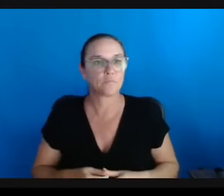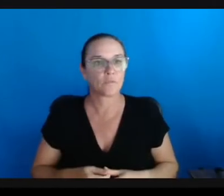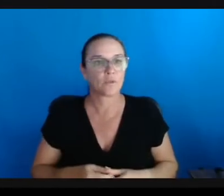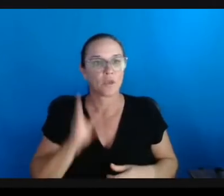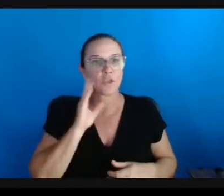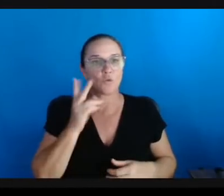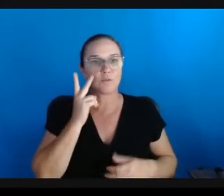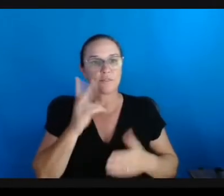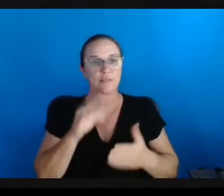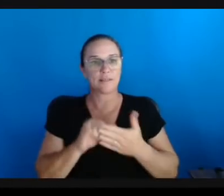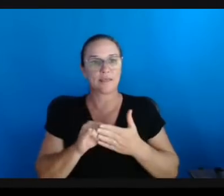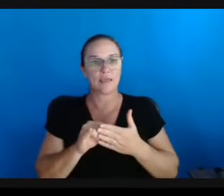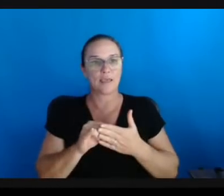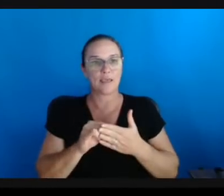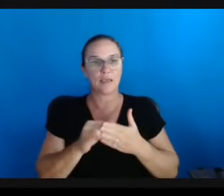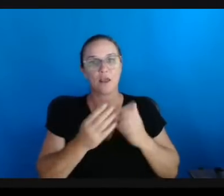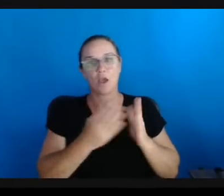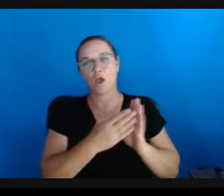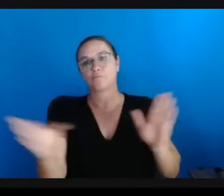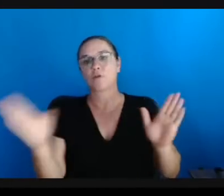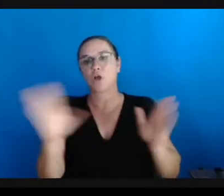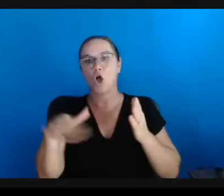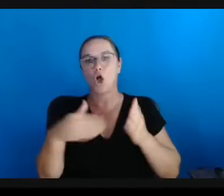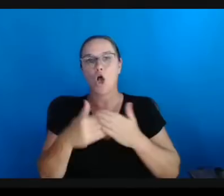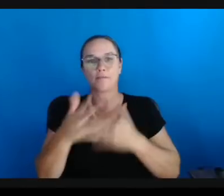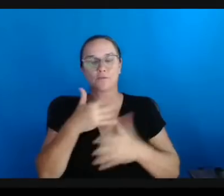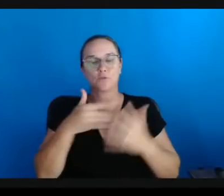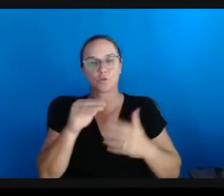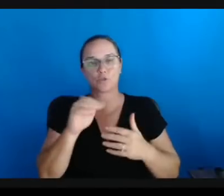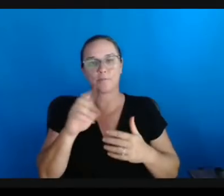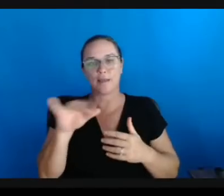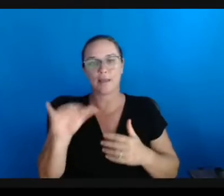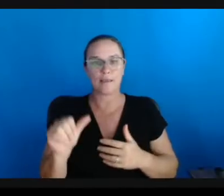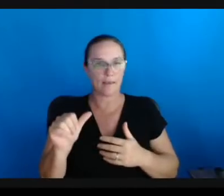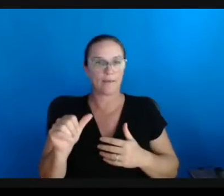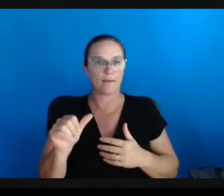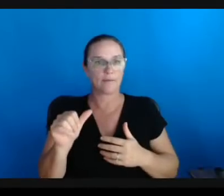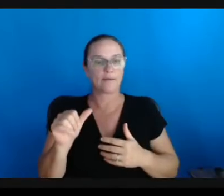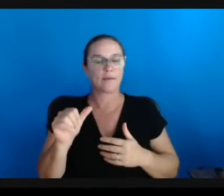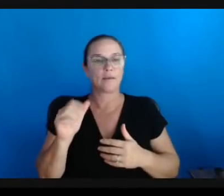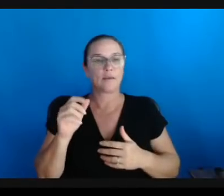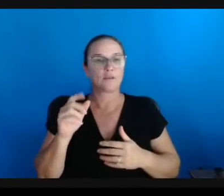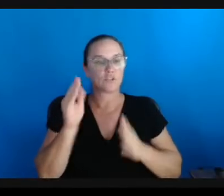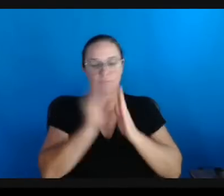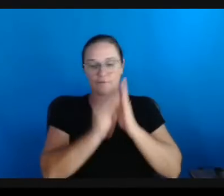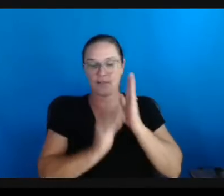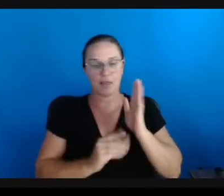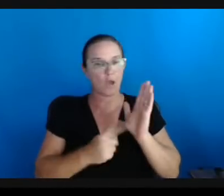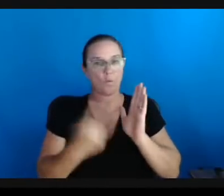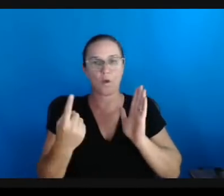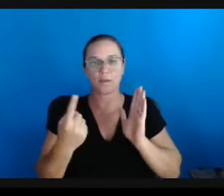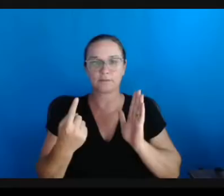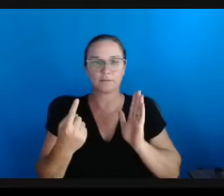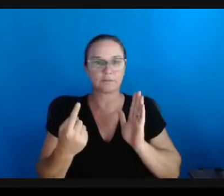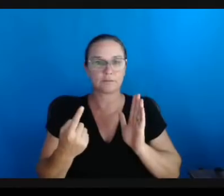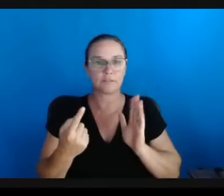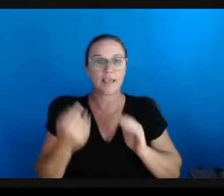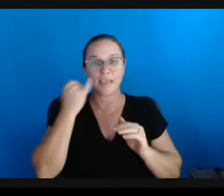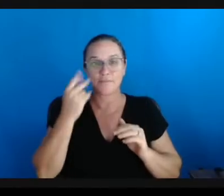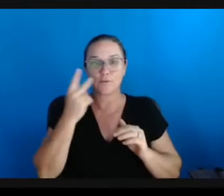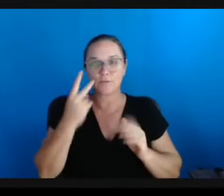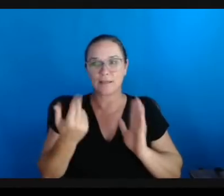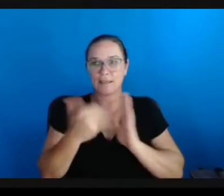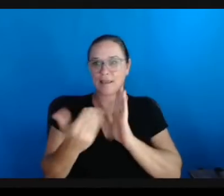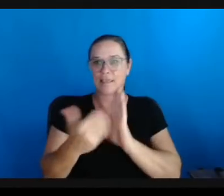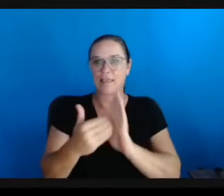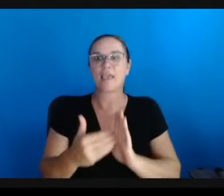to across all our social platforms. You only have to fill it out once. So just because you see it pop up again, is we're just trying to make sure for the next couple of weeks we